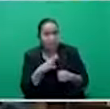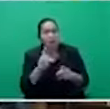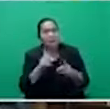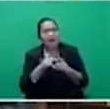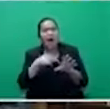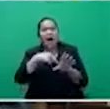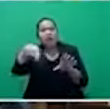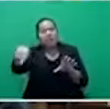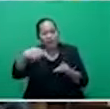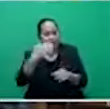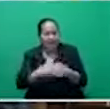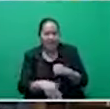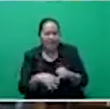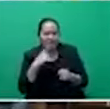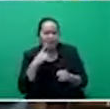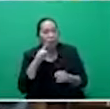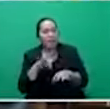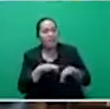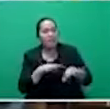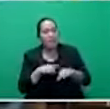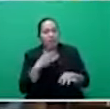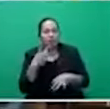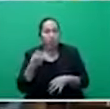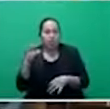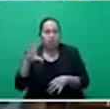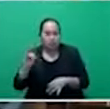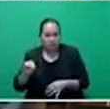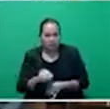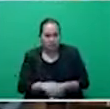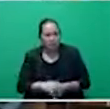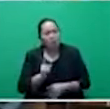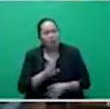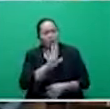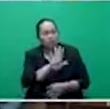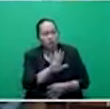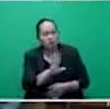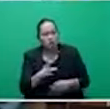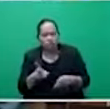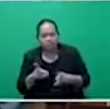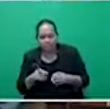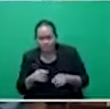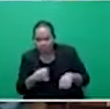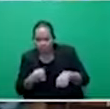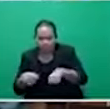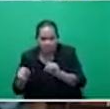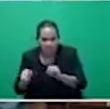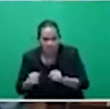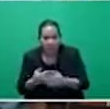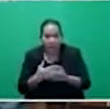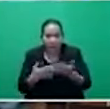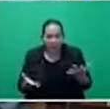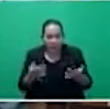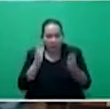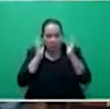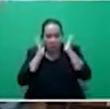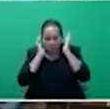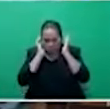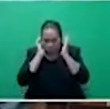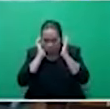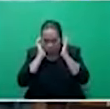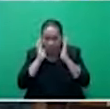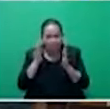them have said what would they have done in 2020. What would have been their formula to be able to arrest the situation that arose as a result of the